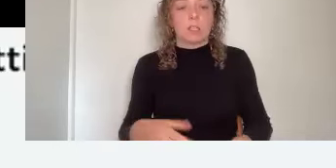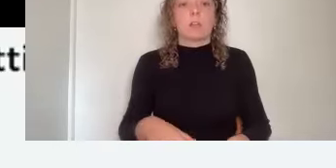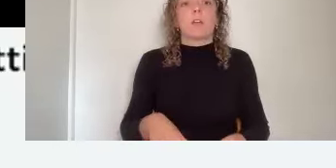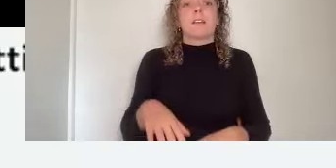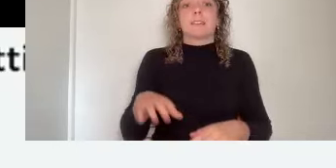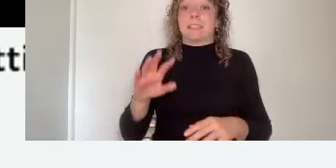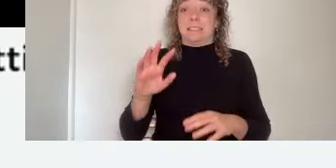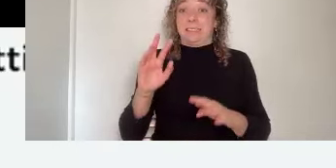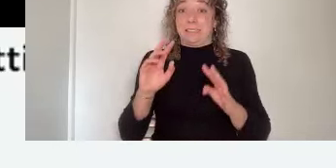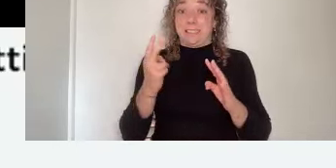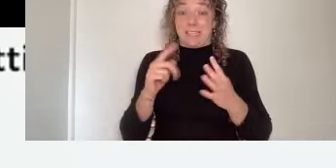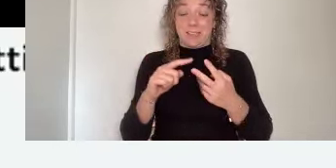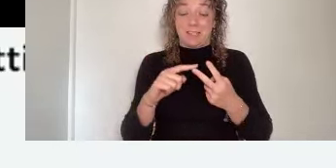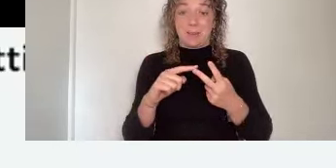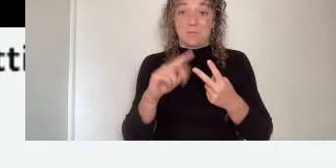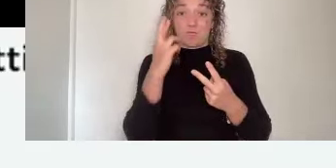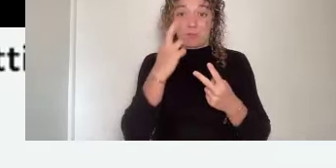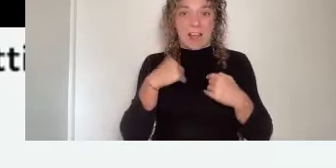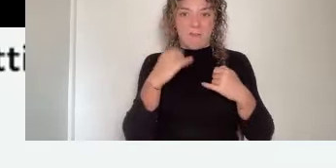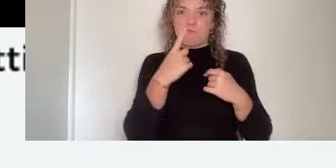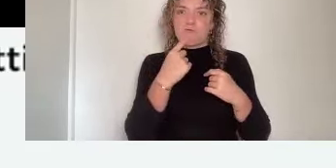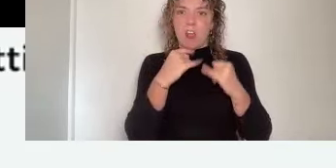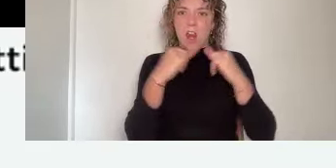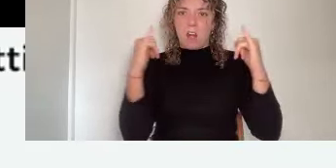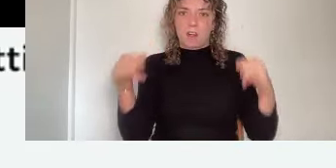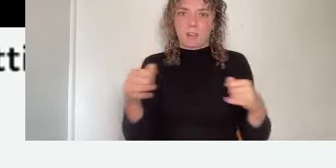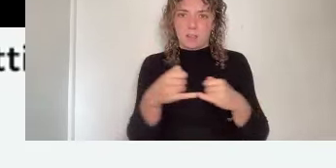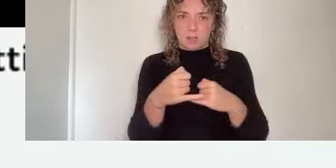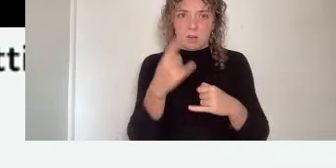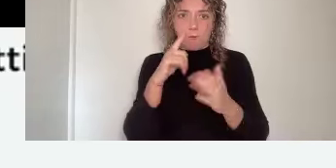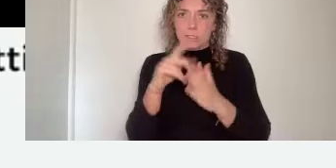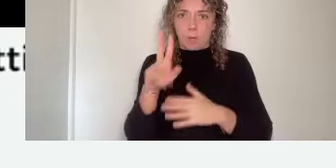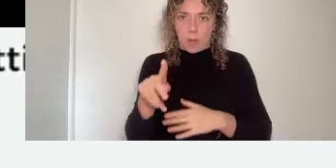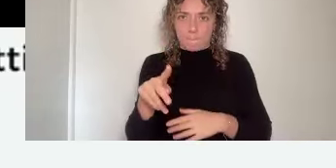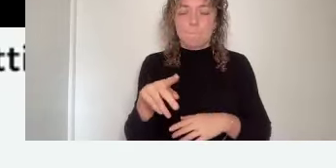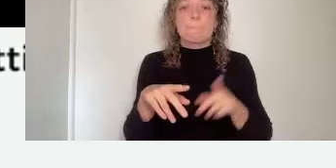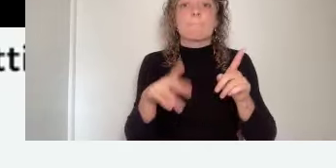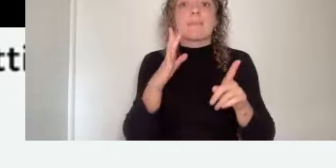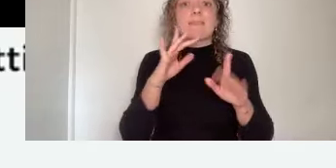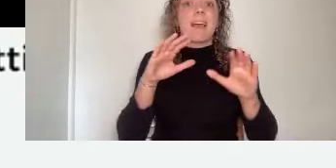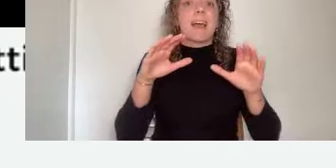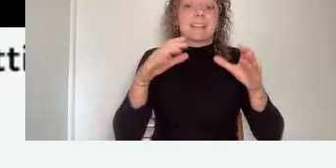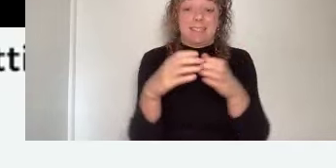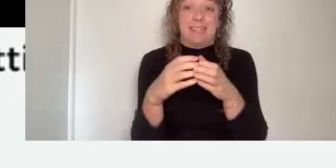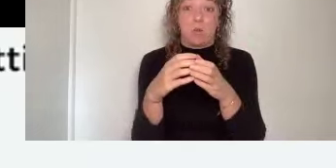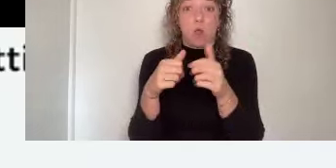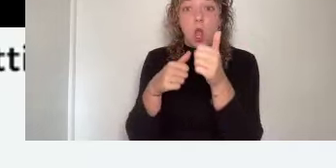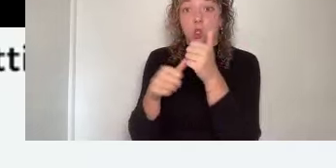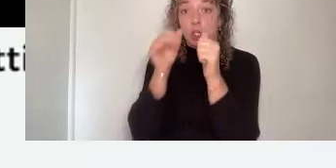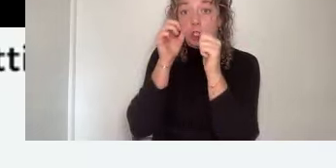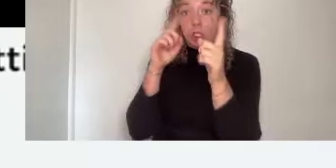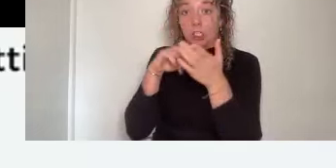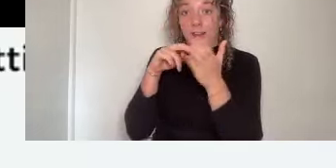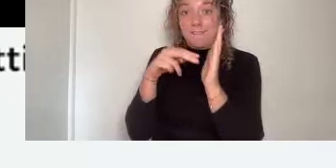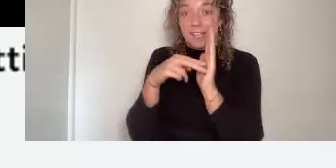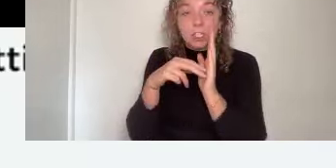box red around doubled up is because that is the category under under the education definition that